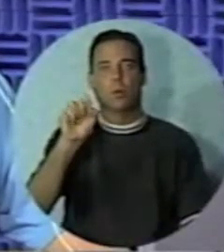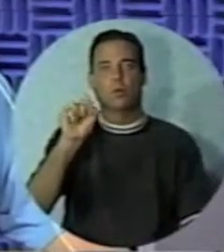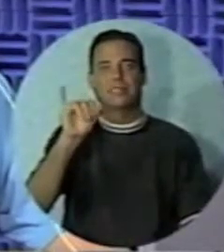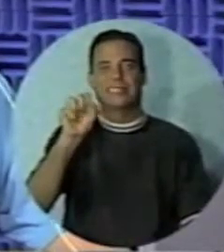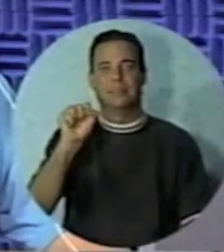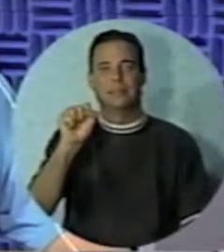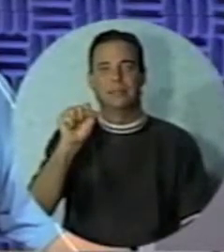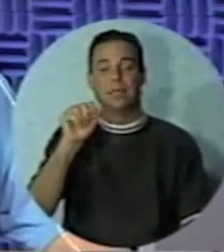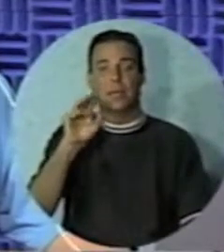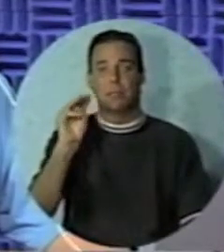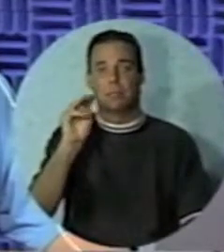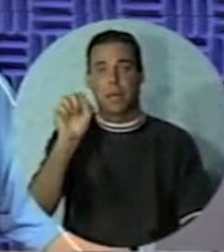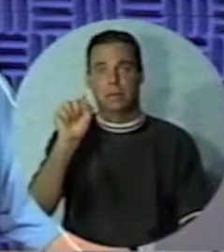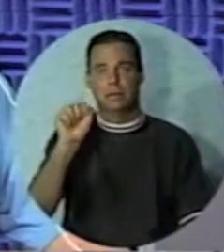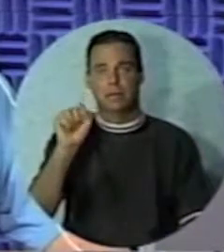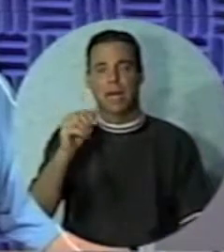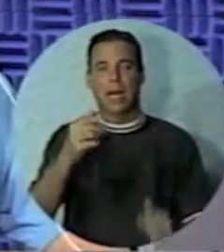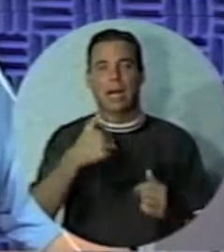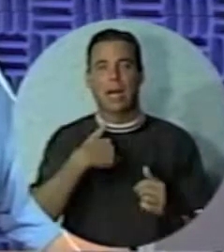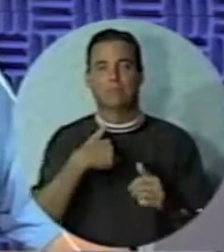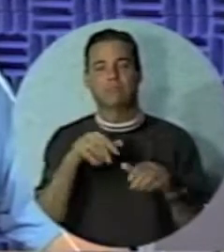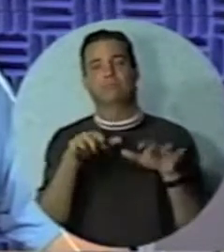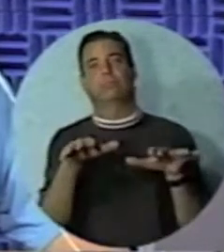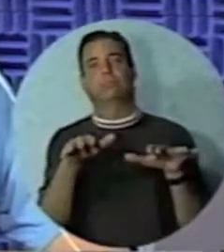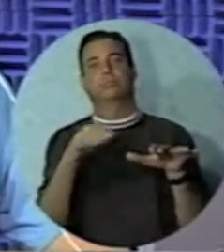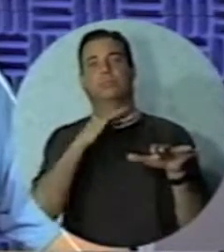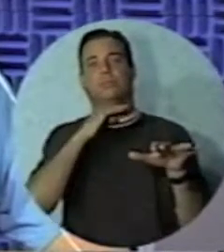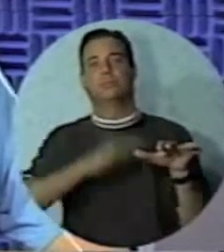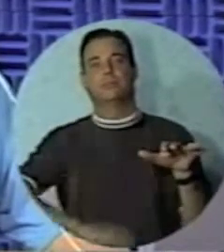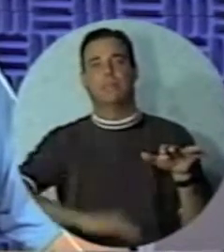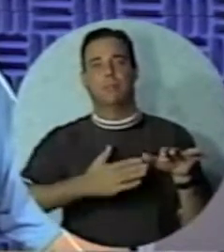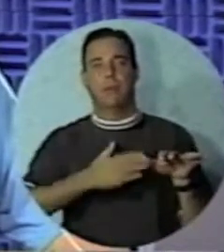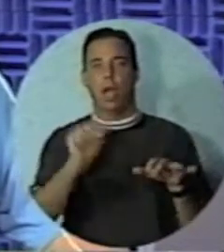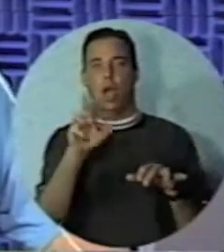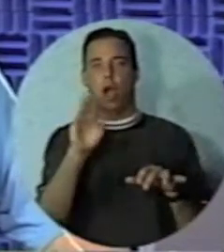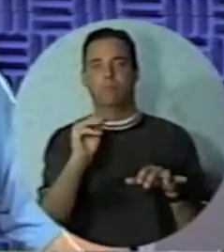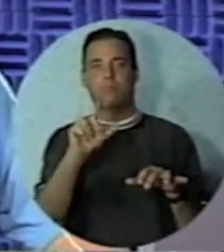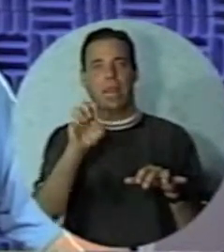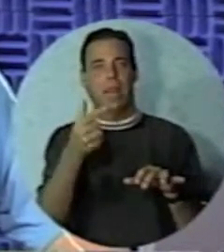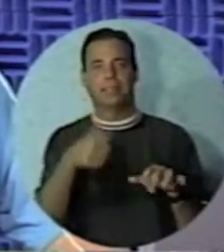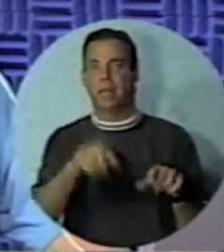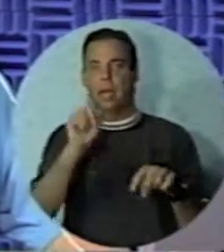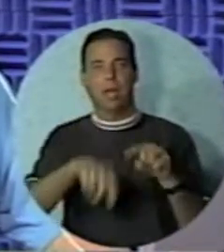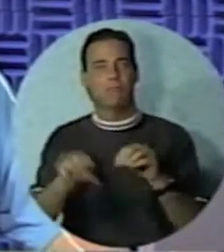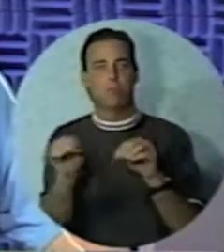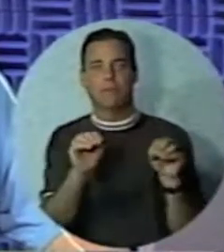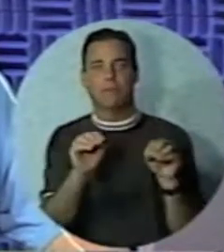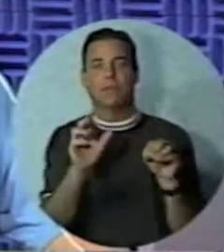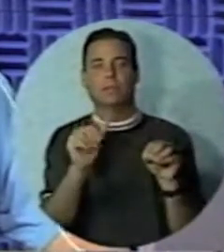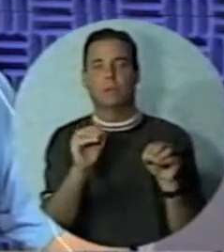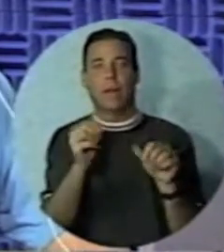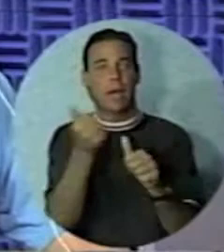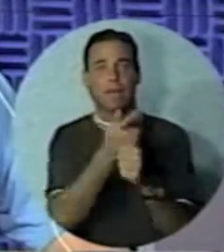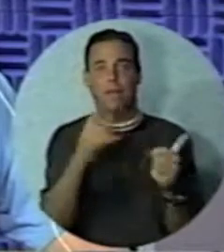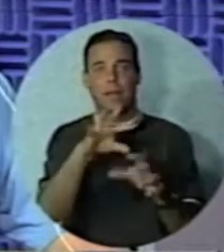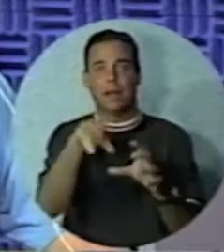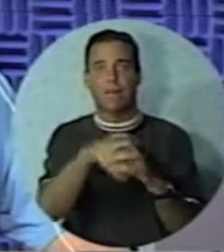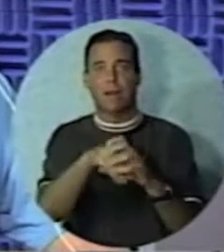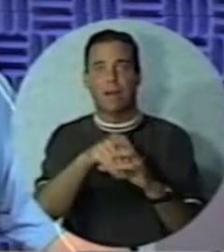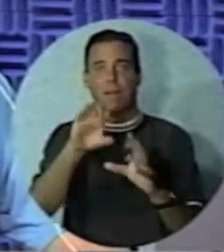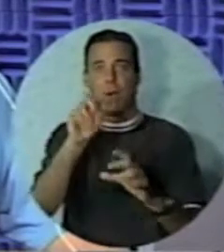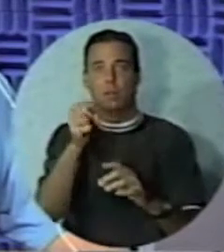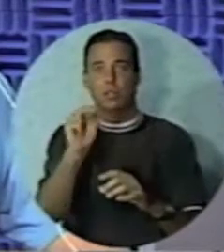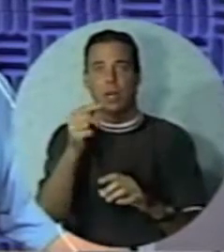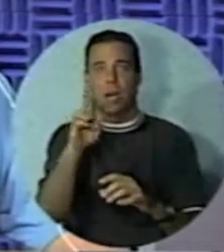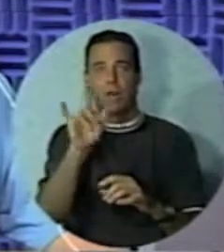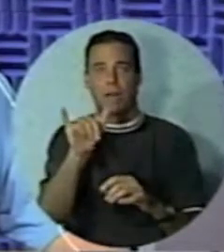I can't move my arms or my legs. And so all my input, at least into my world in oceanography, goes mainly through